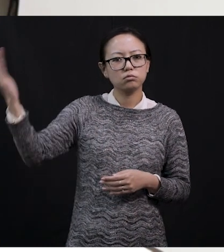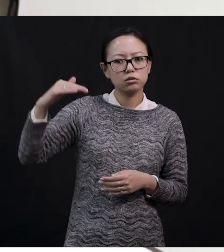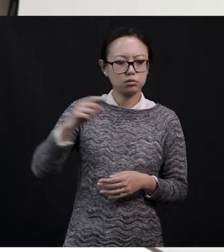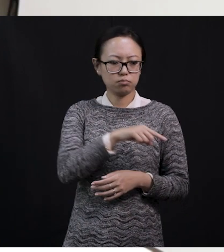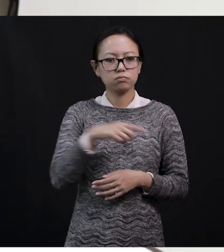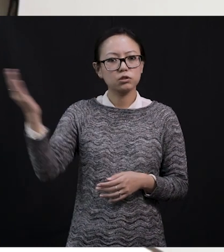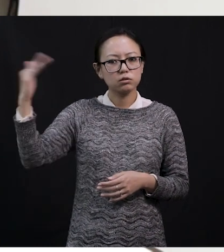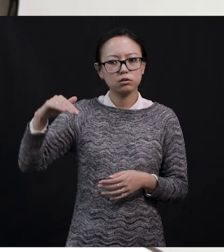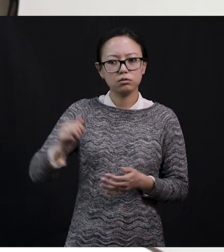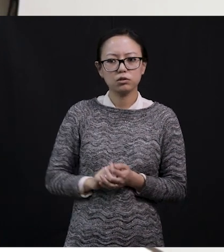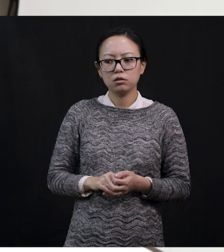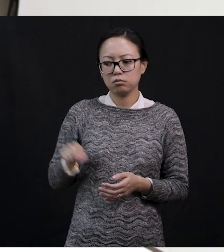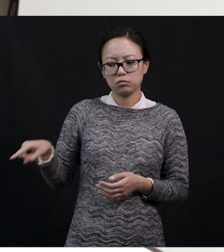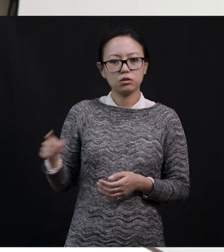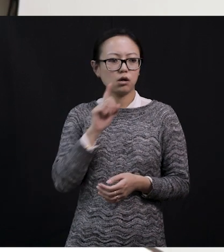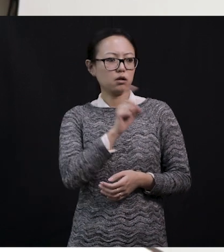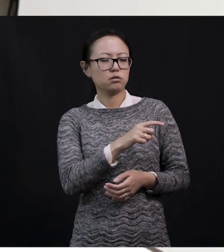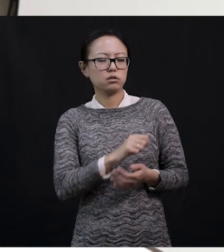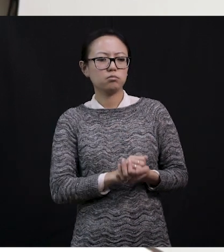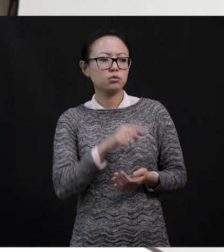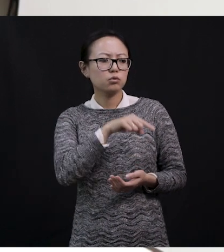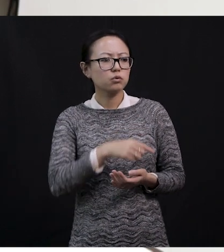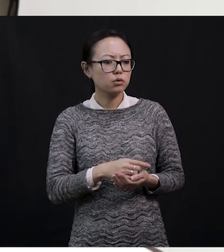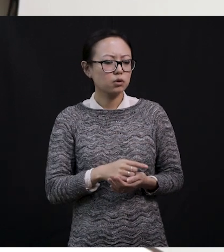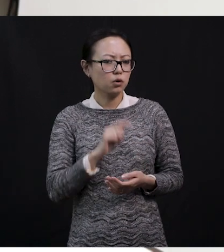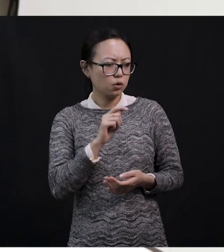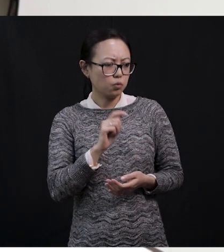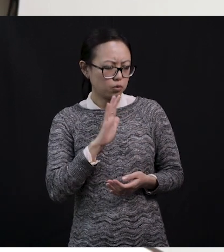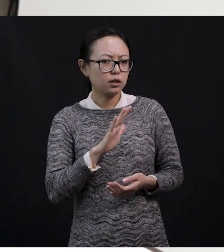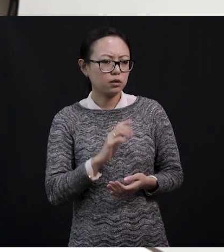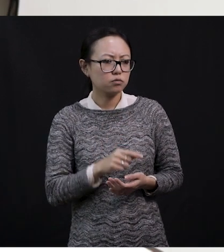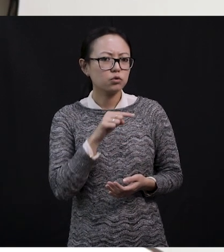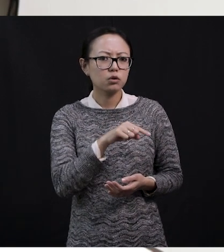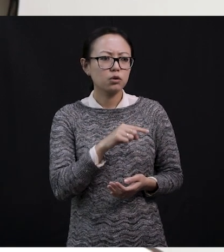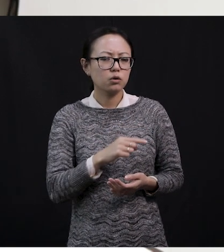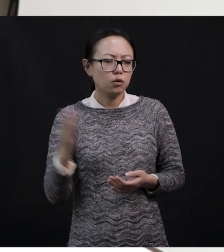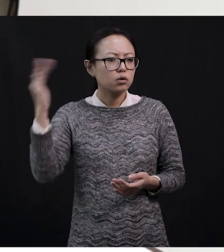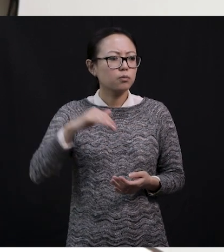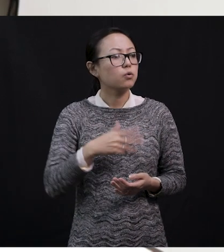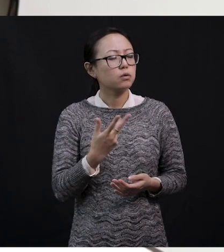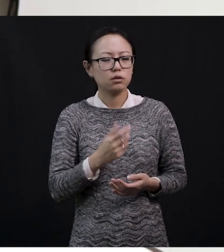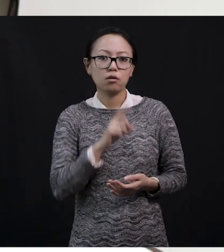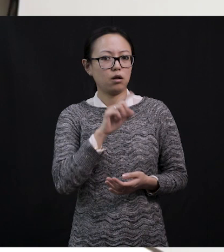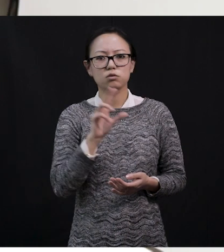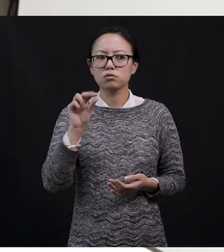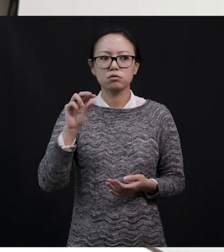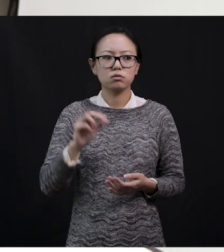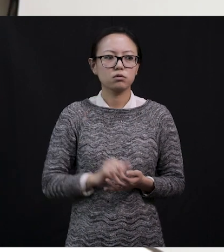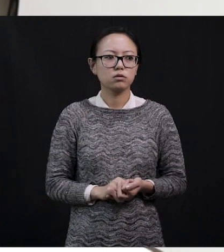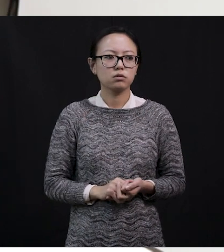I have been working too hard. That must be the reason. I'm not losing my mind, but I think I've been working too hard. I think that is the